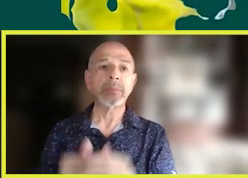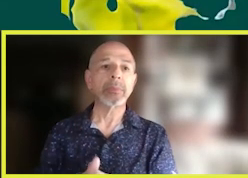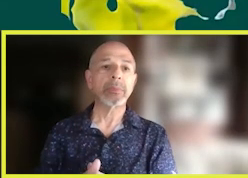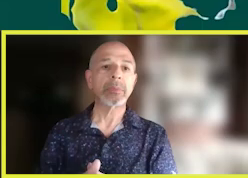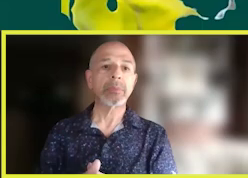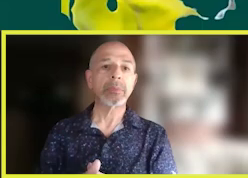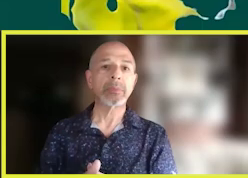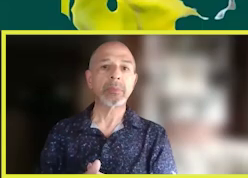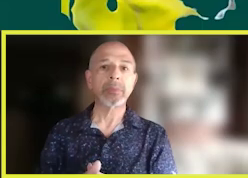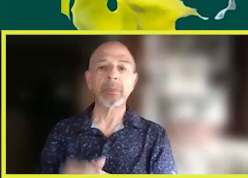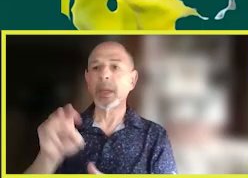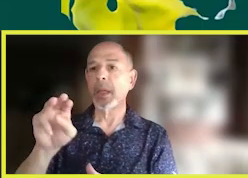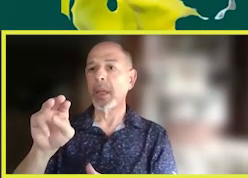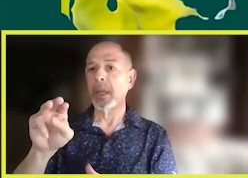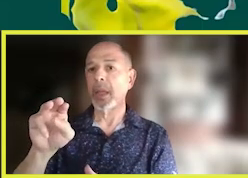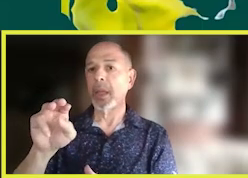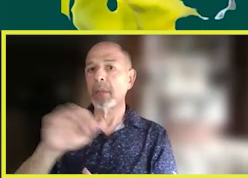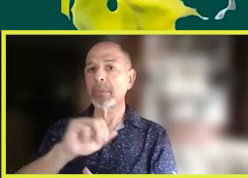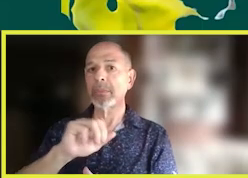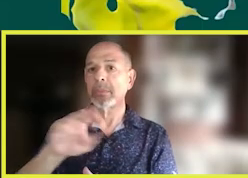On May